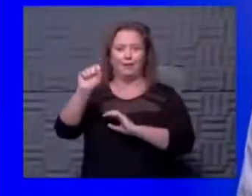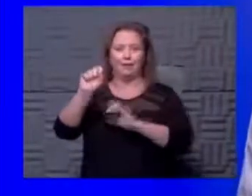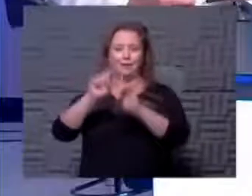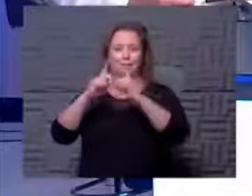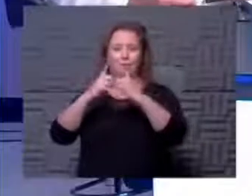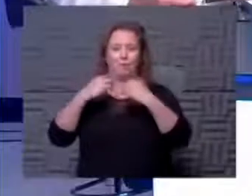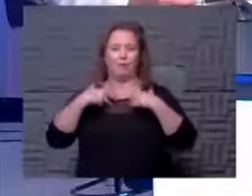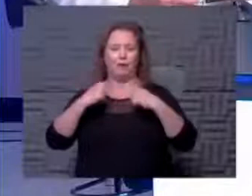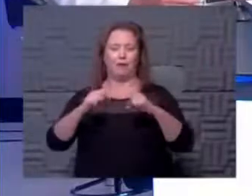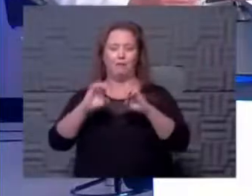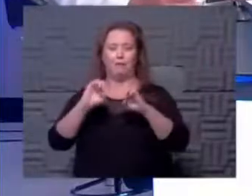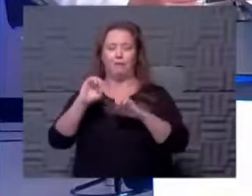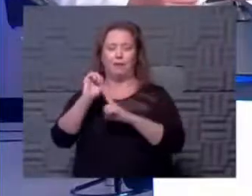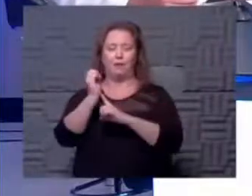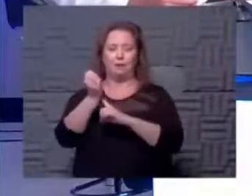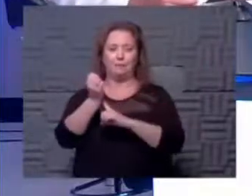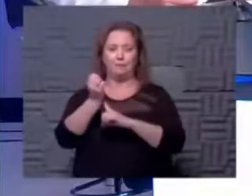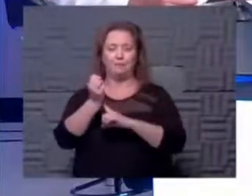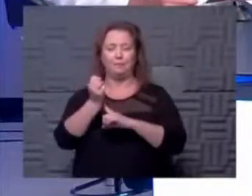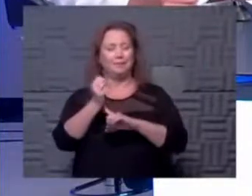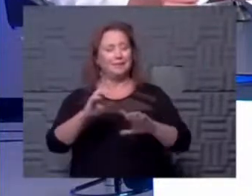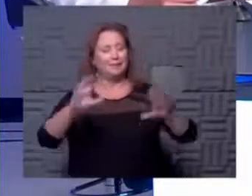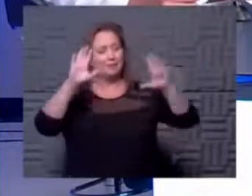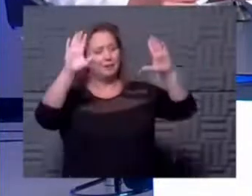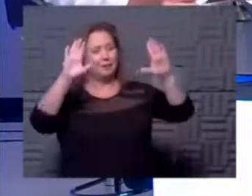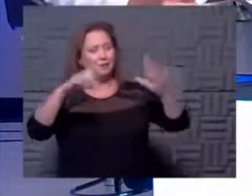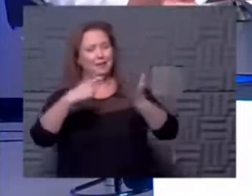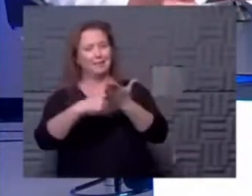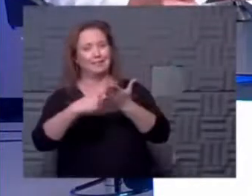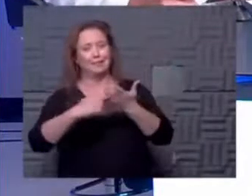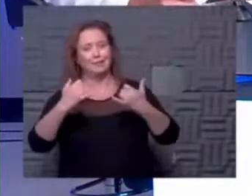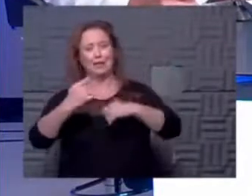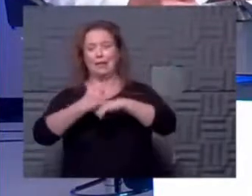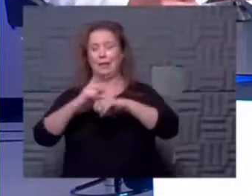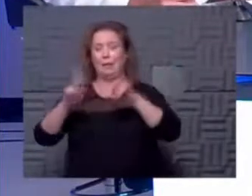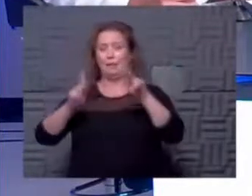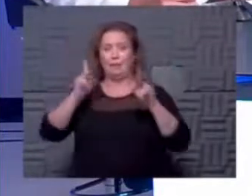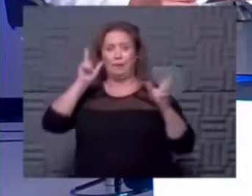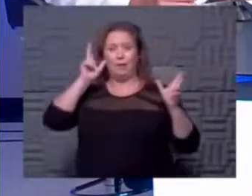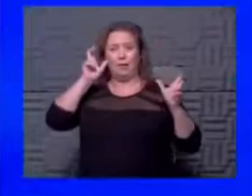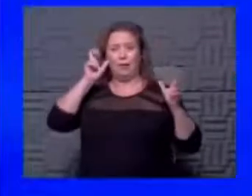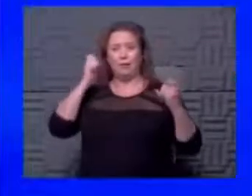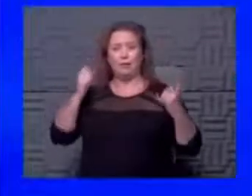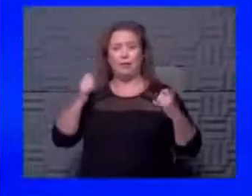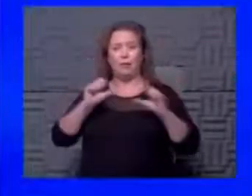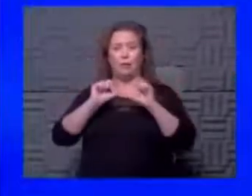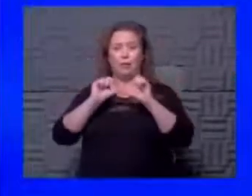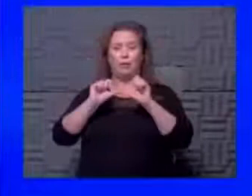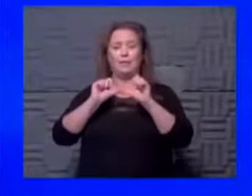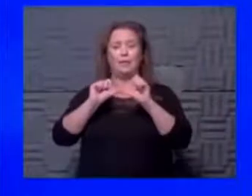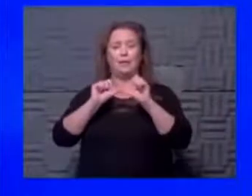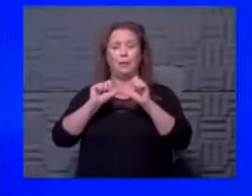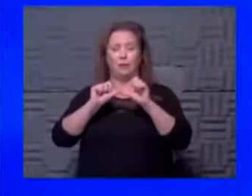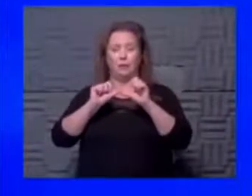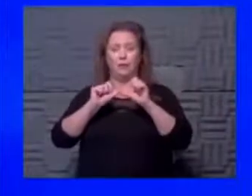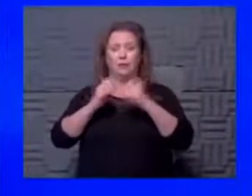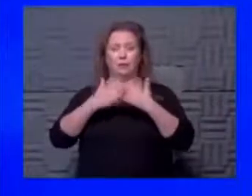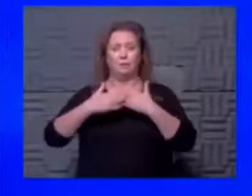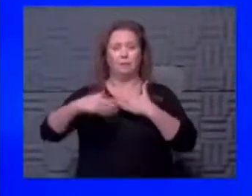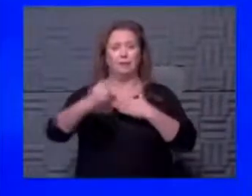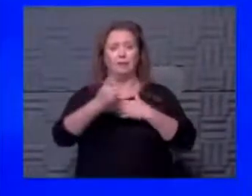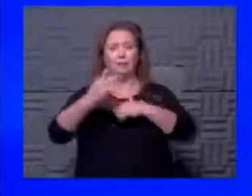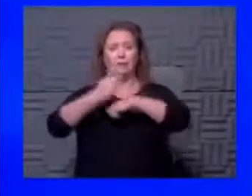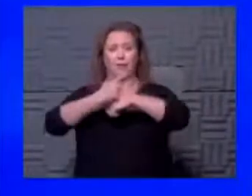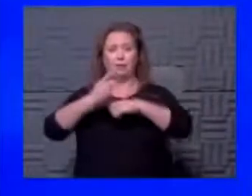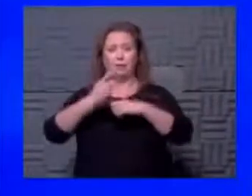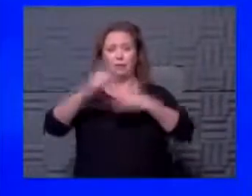Environment. This has been a really good discussion today, and I want the people that are listening to know we're going to be continuing it in the days to come.